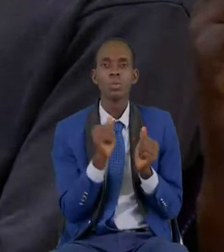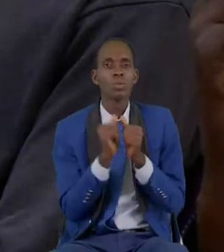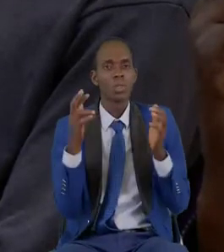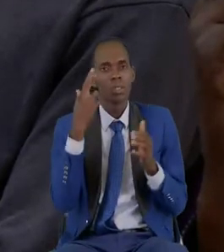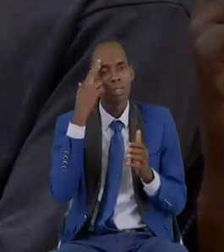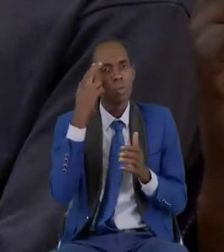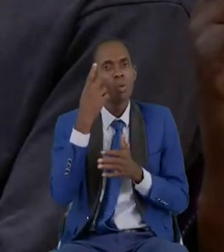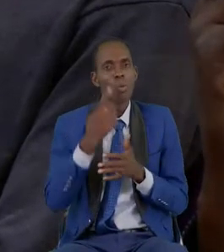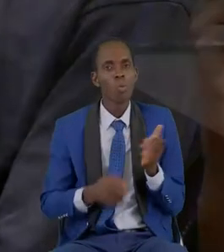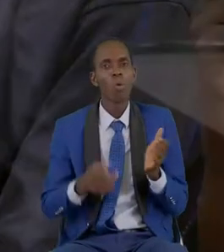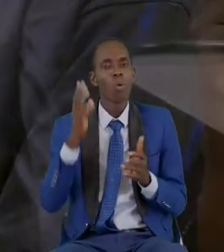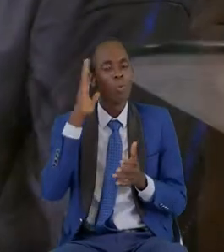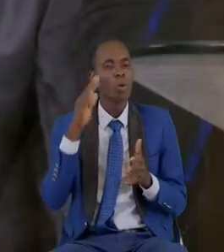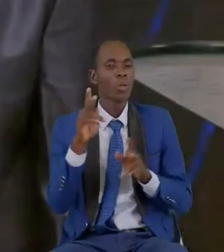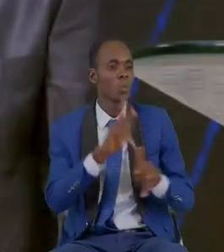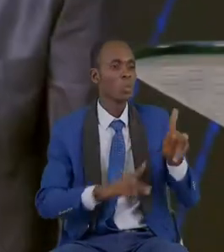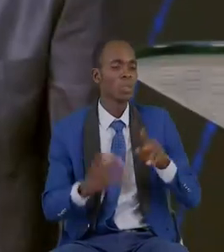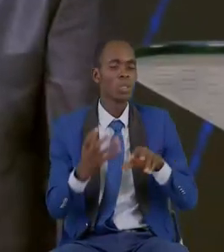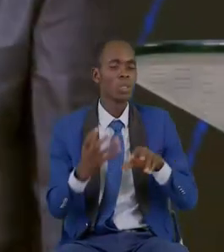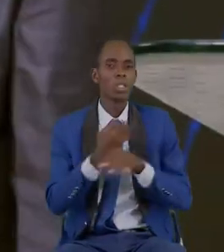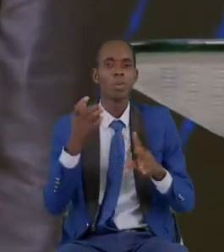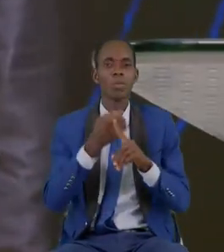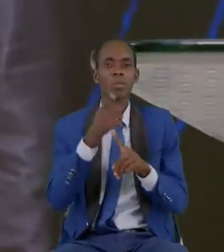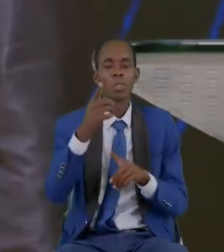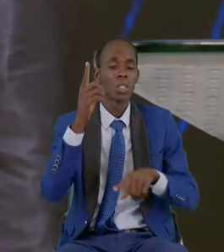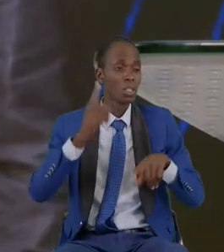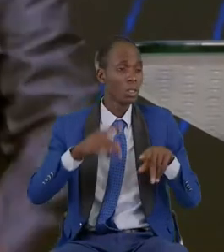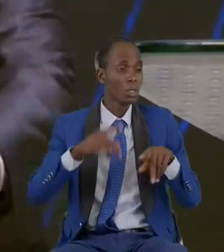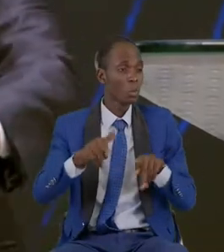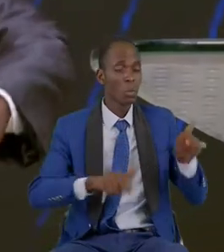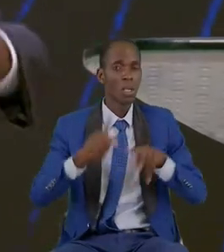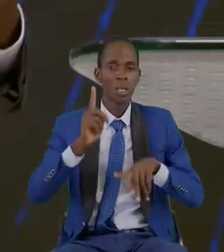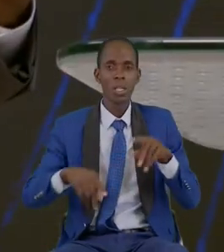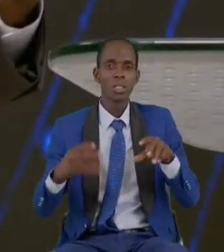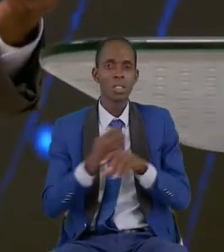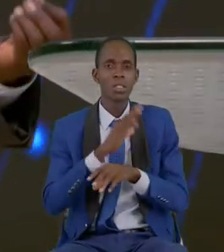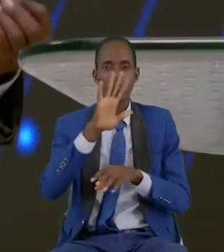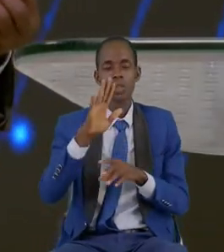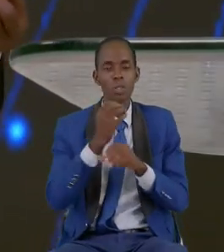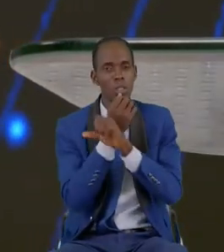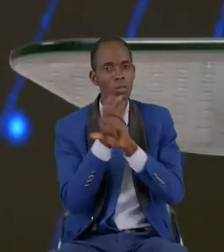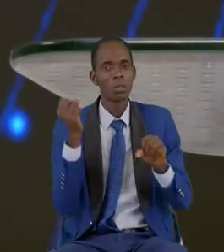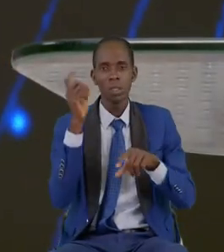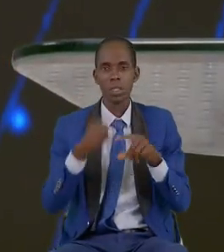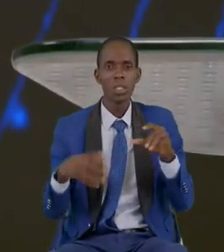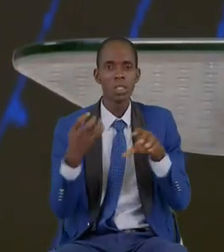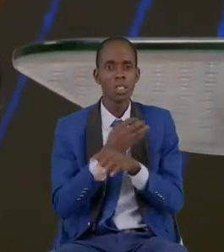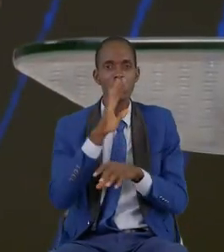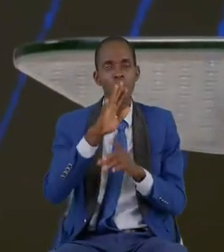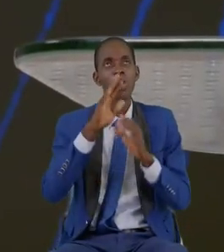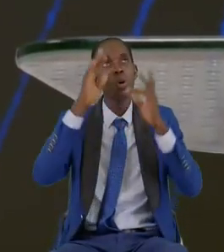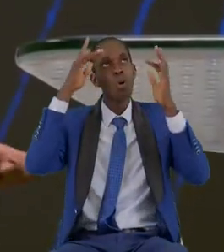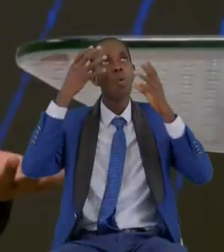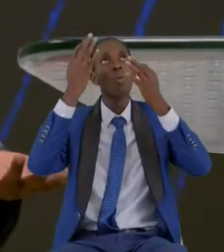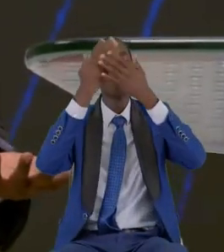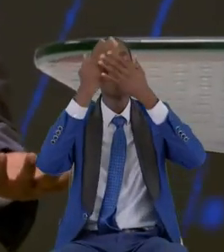take away from you? They can't take your salvation. They can't take your hope of heaven. They can't take your joy. They can't take the truth away